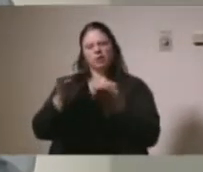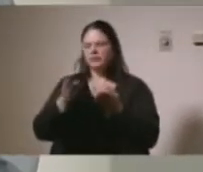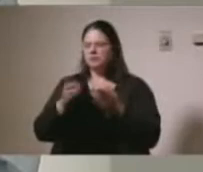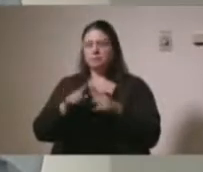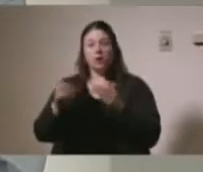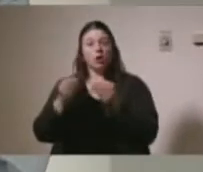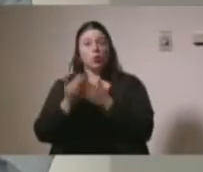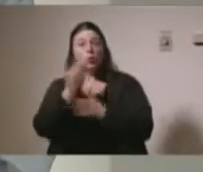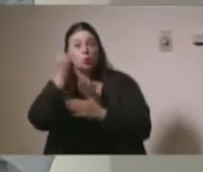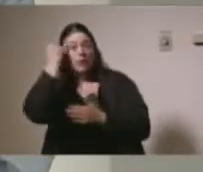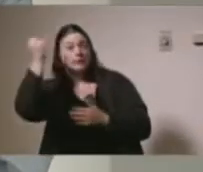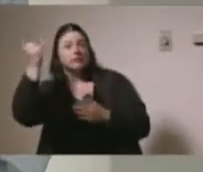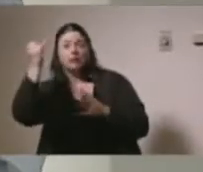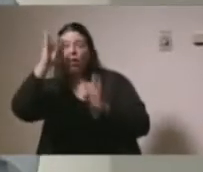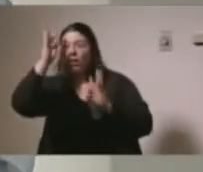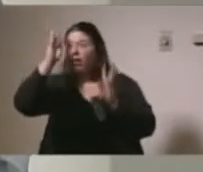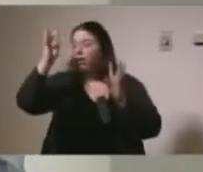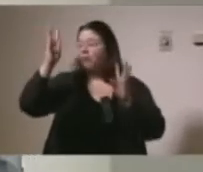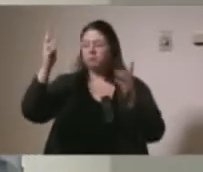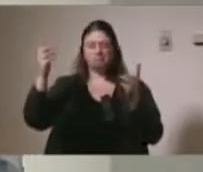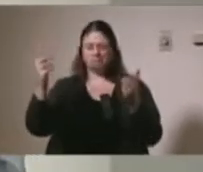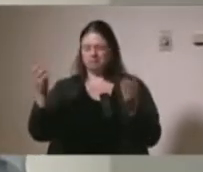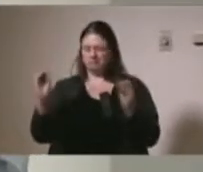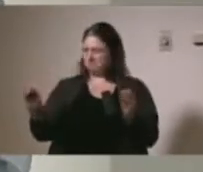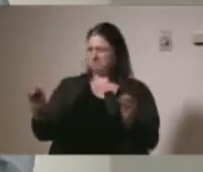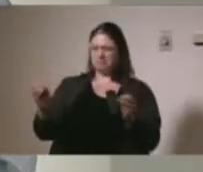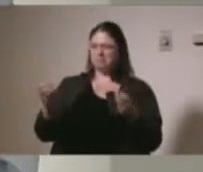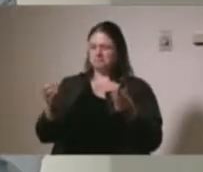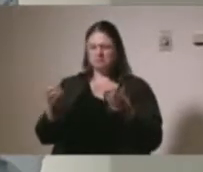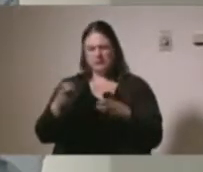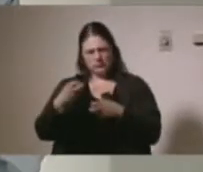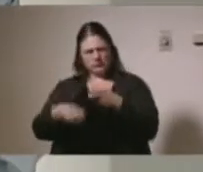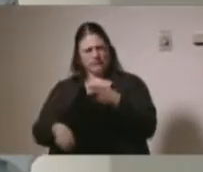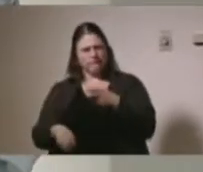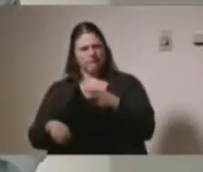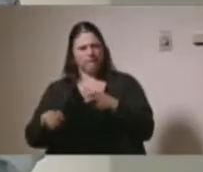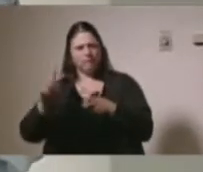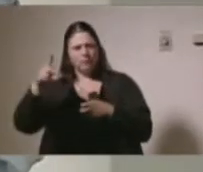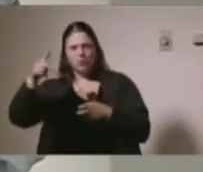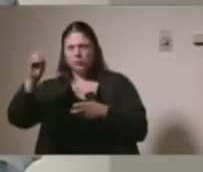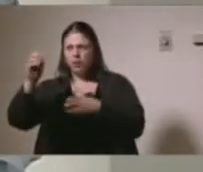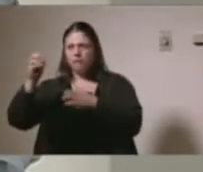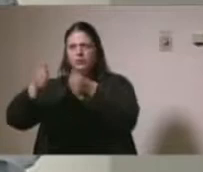difficult, both for the Postal Service and for the workers.